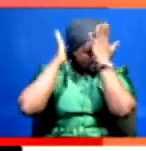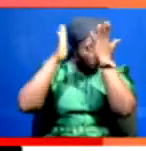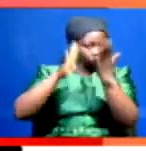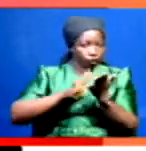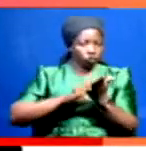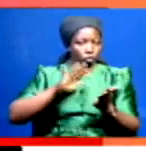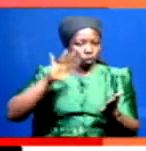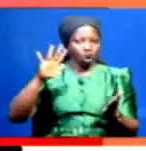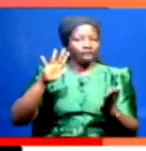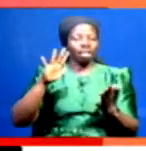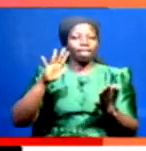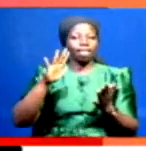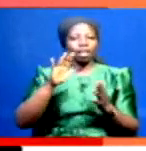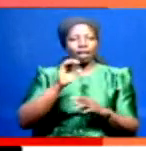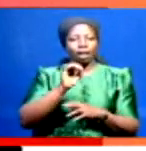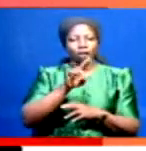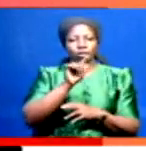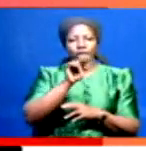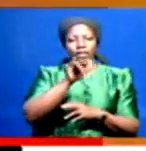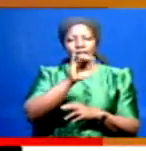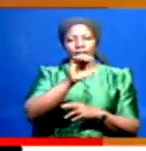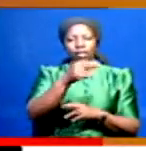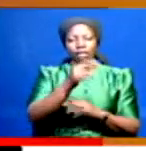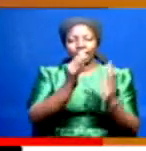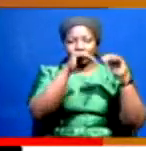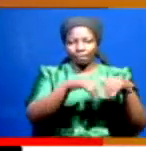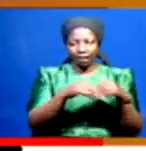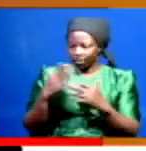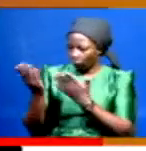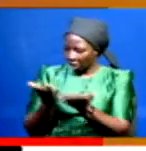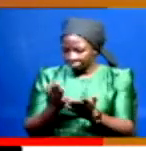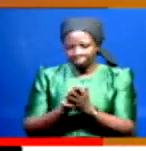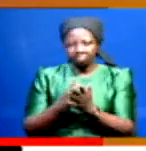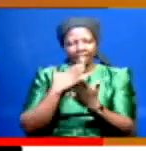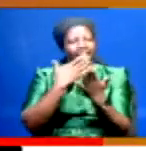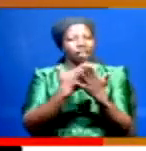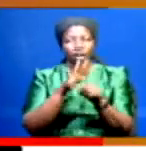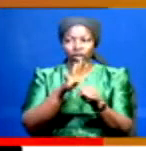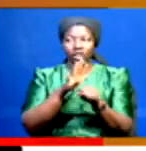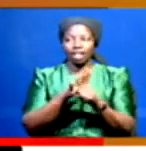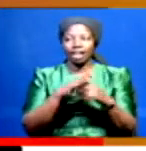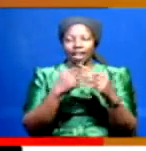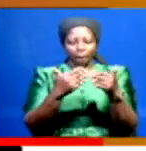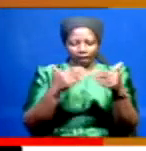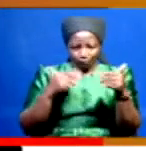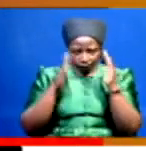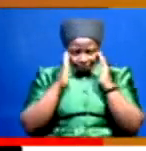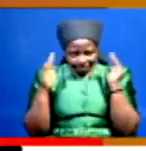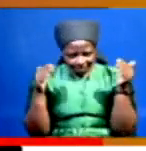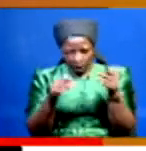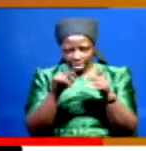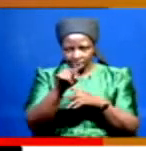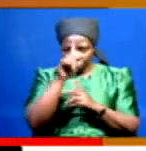Bishop, karibu sana. Asante sana. Well, even before we delve into this quite serious situation, I